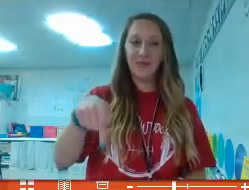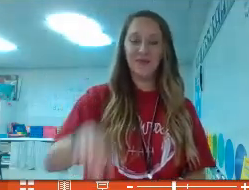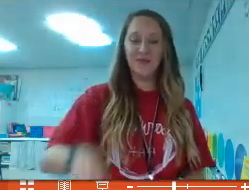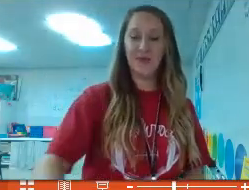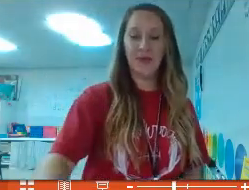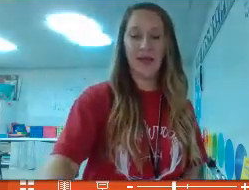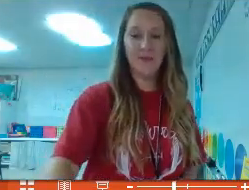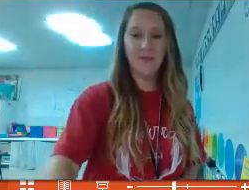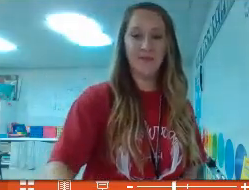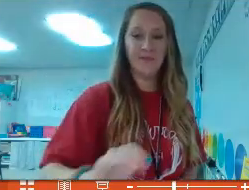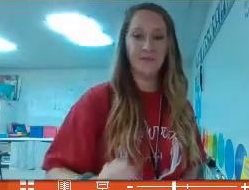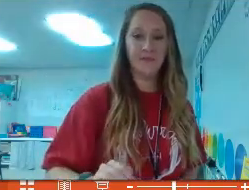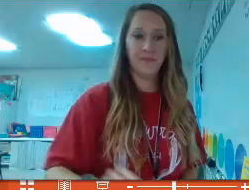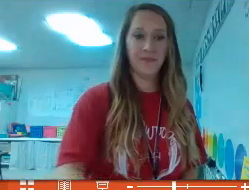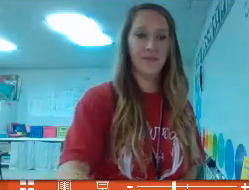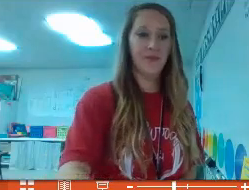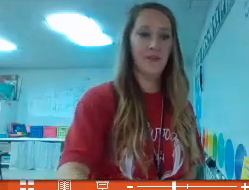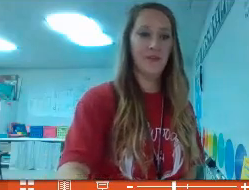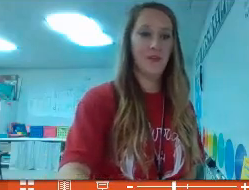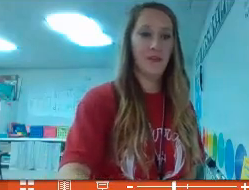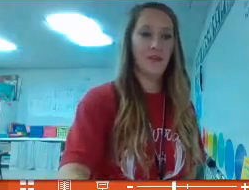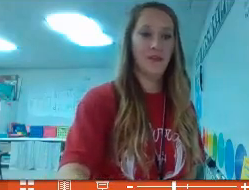down. Okay.